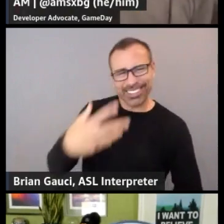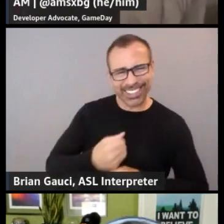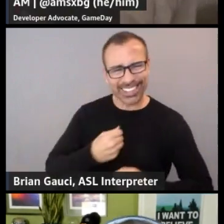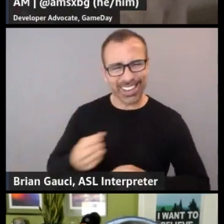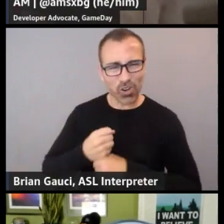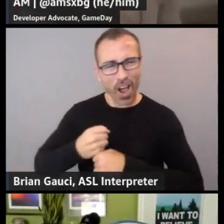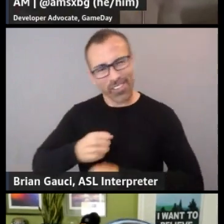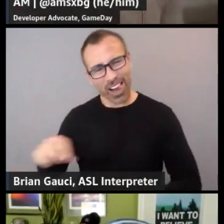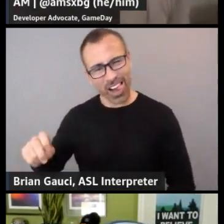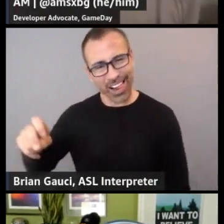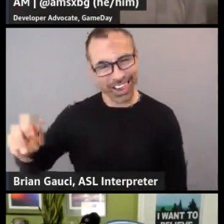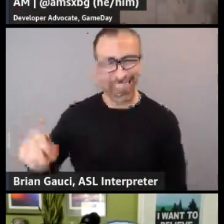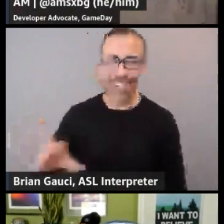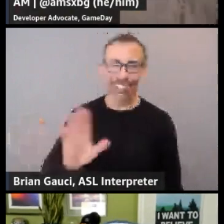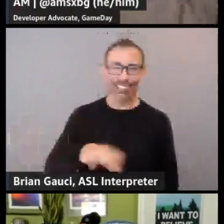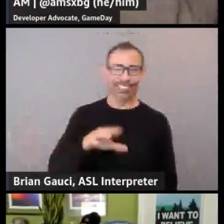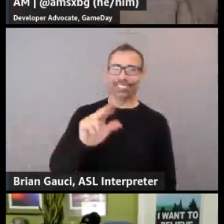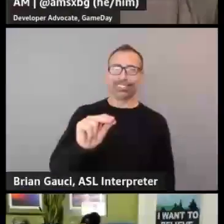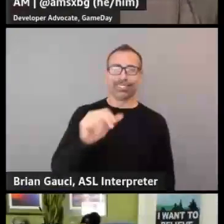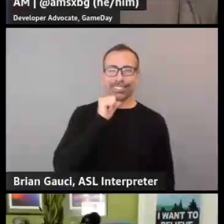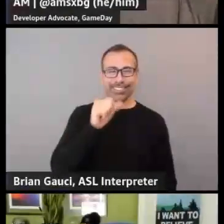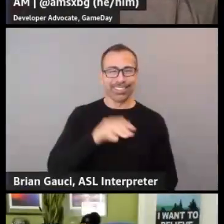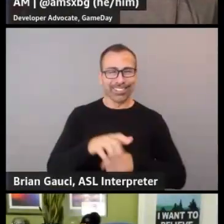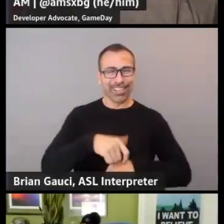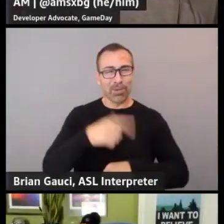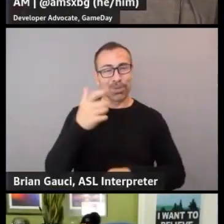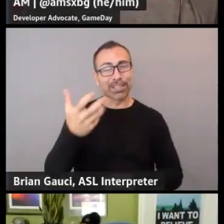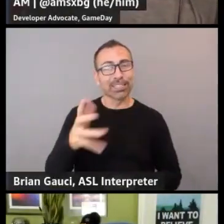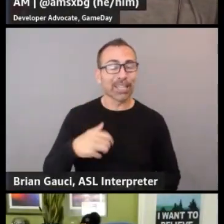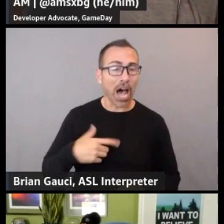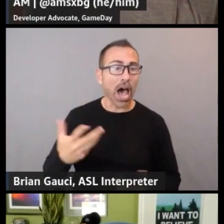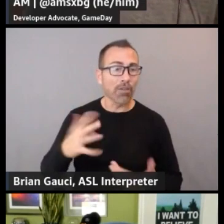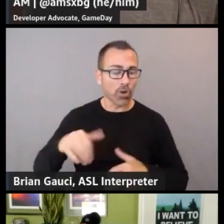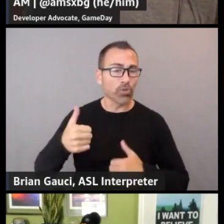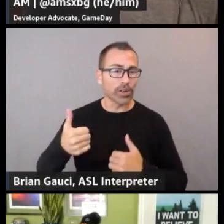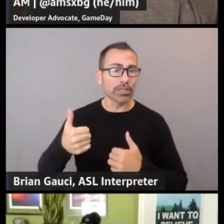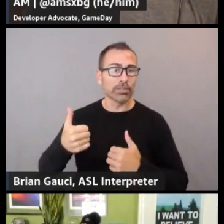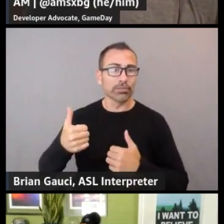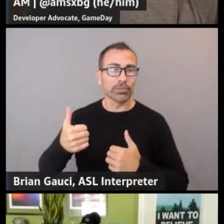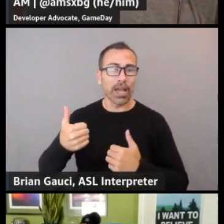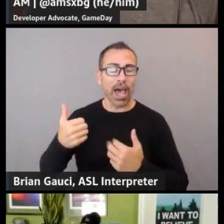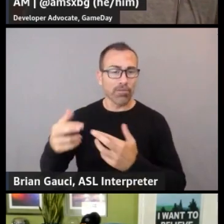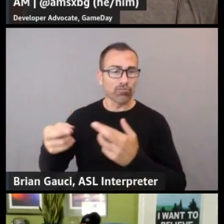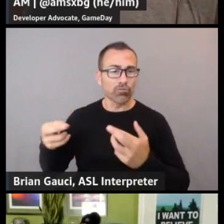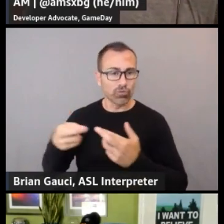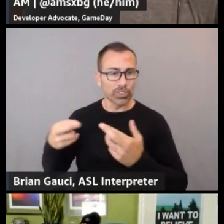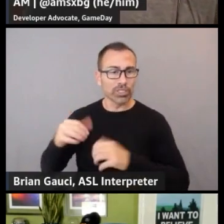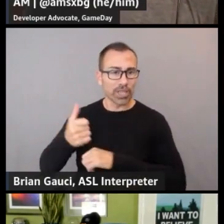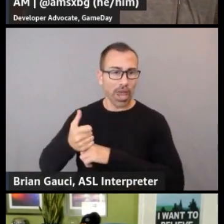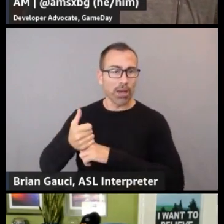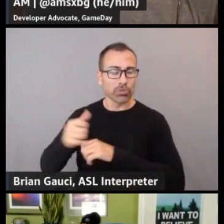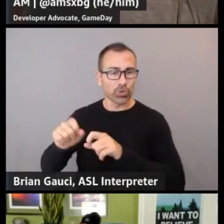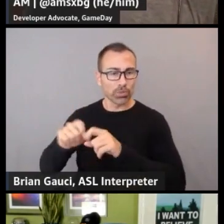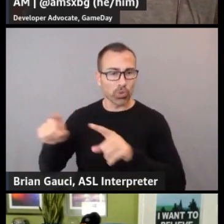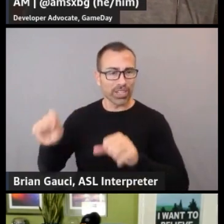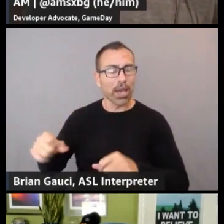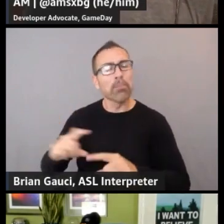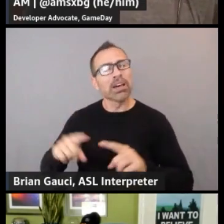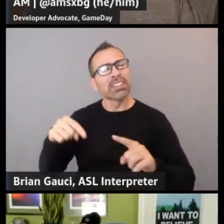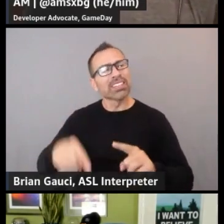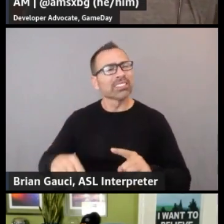a coffee, because I am going to deploy from a region that has this set up. But I want to say it's a light stack. I mean,